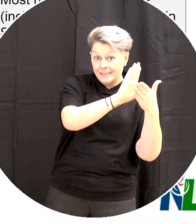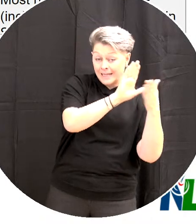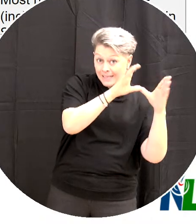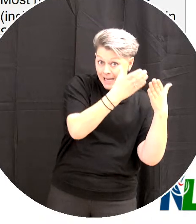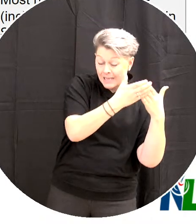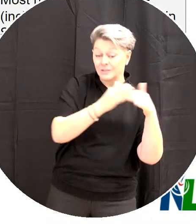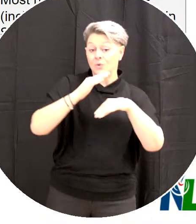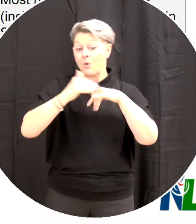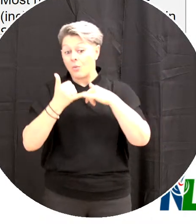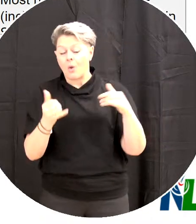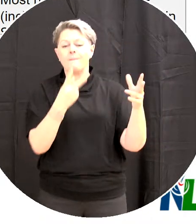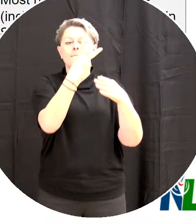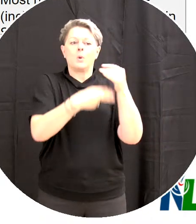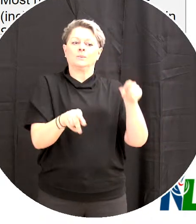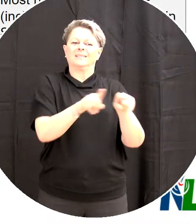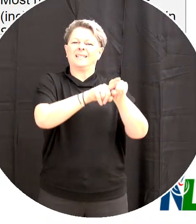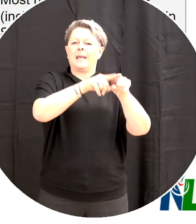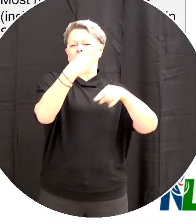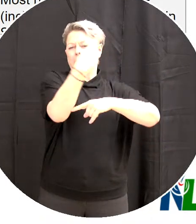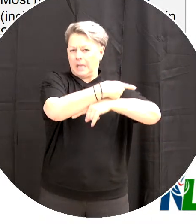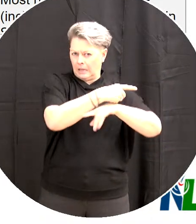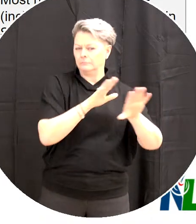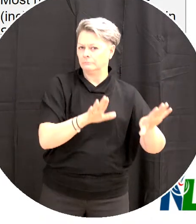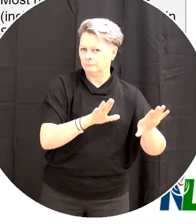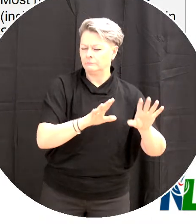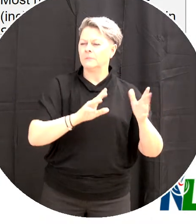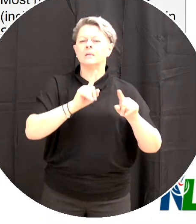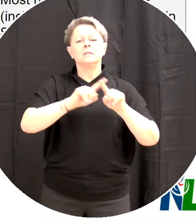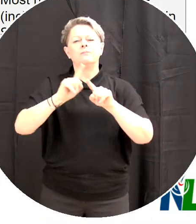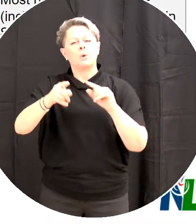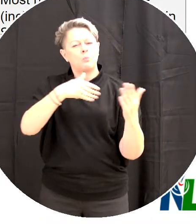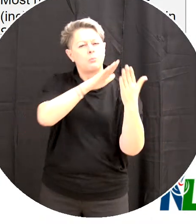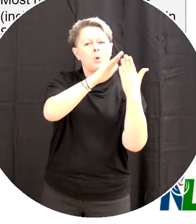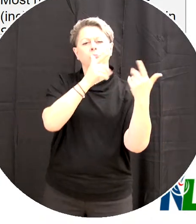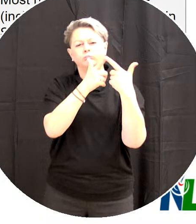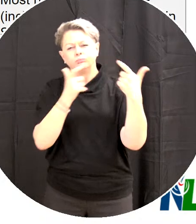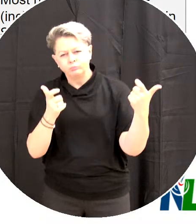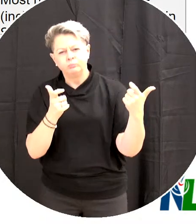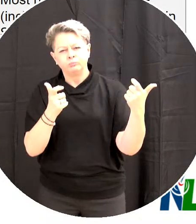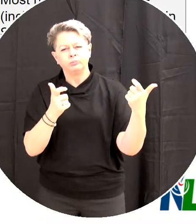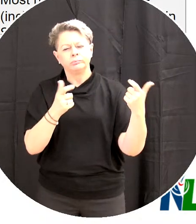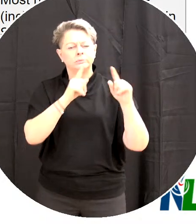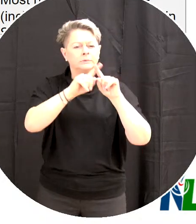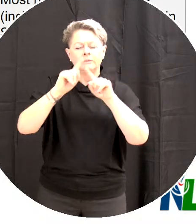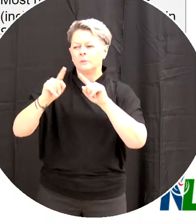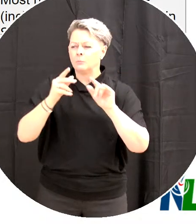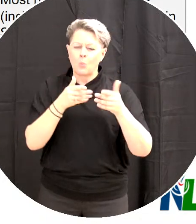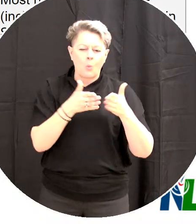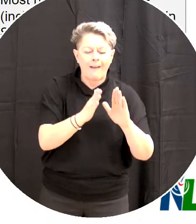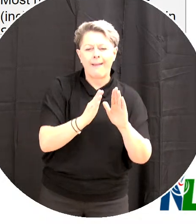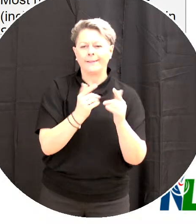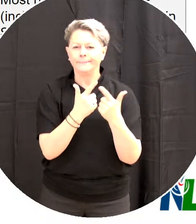model. There are different blended learning options and approaches within the model, and